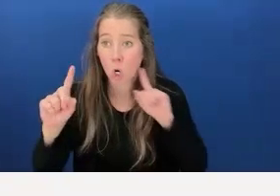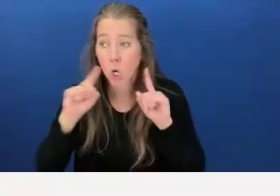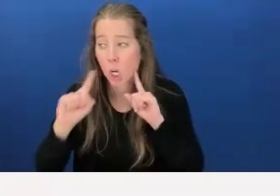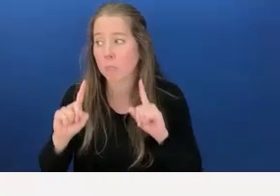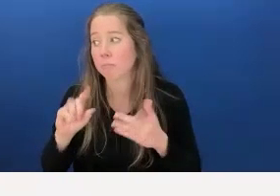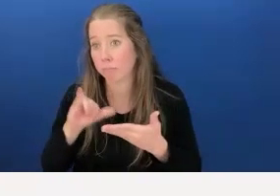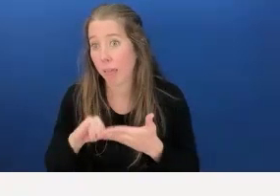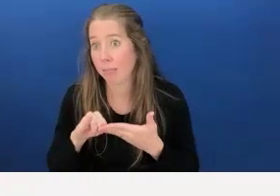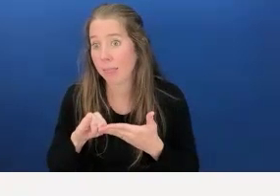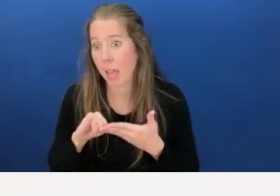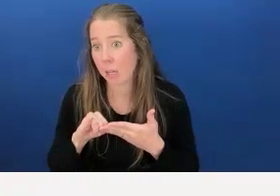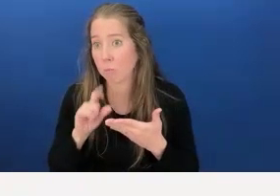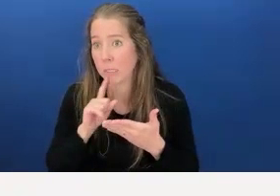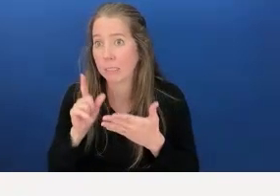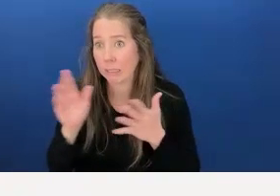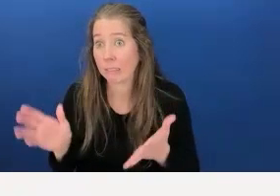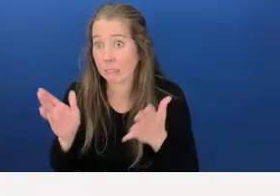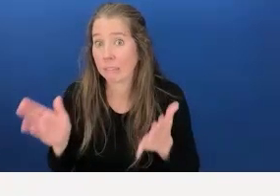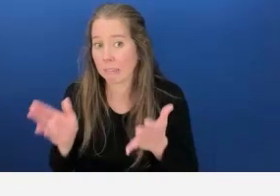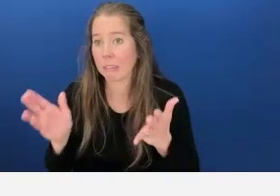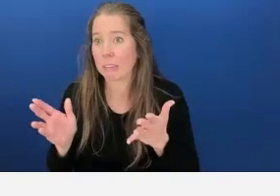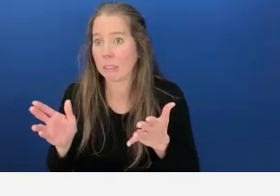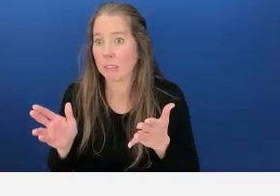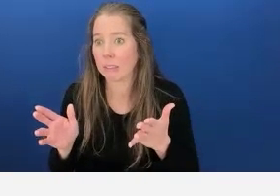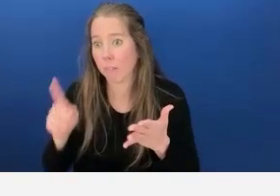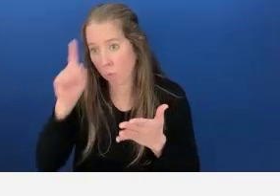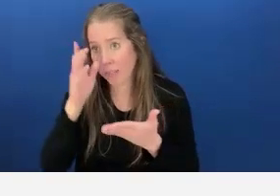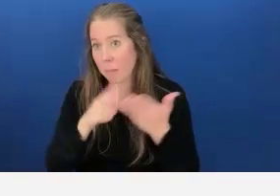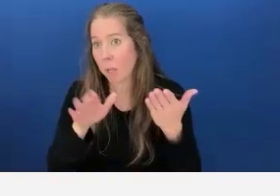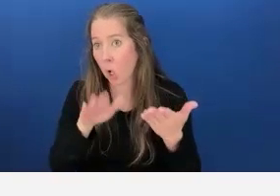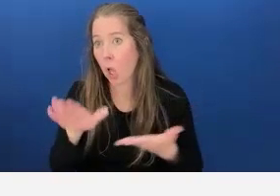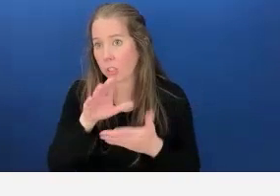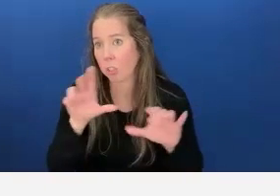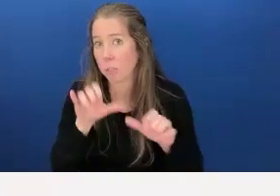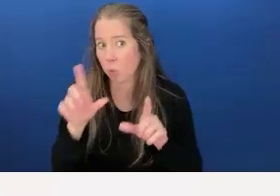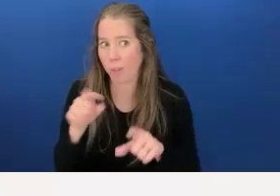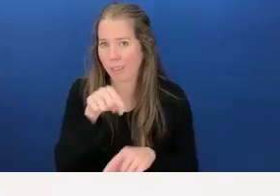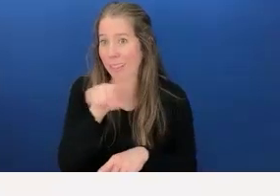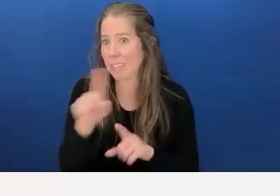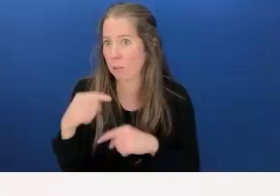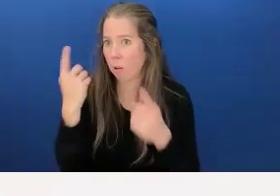that's a lift. For some colleges that have been doing this for a